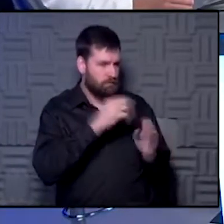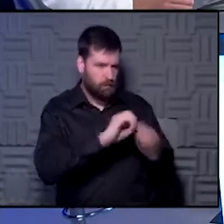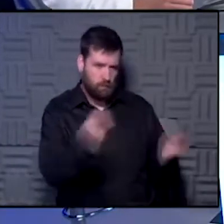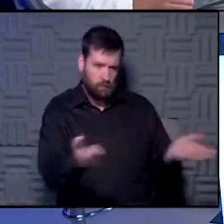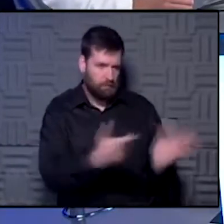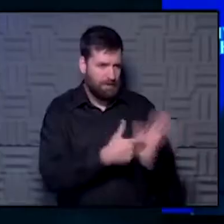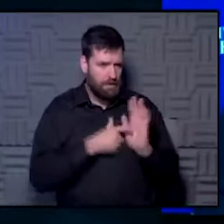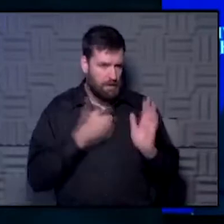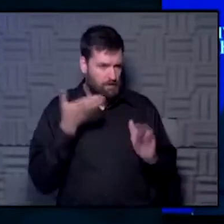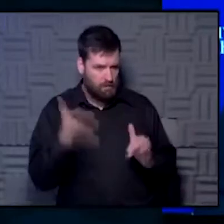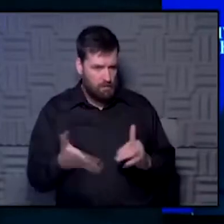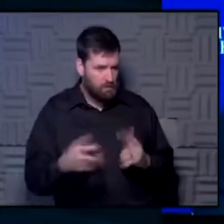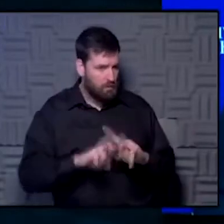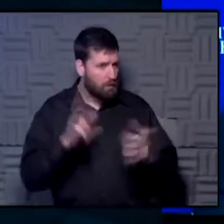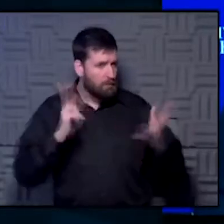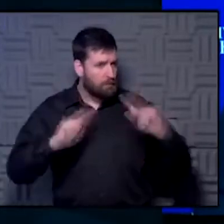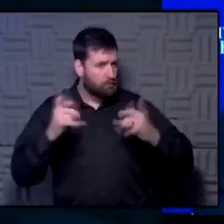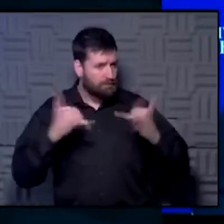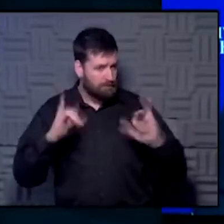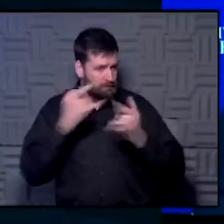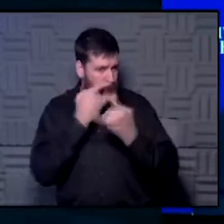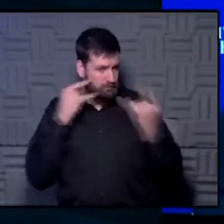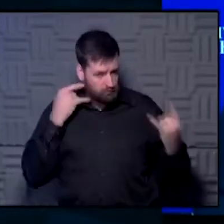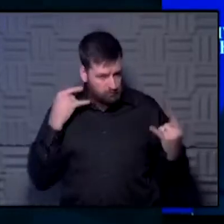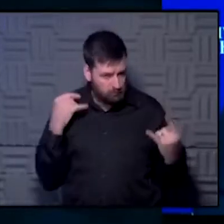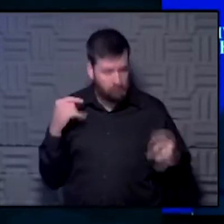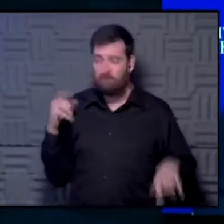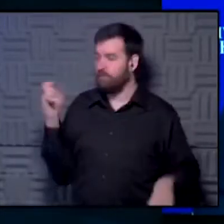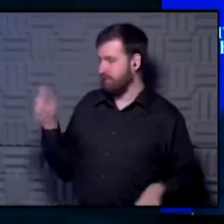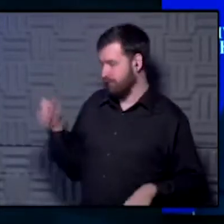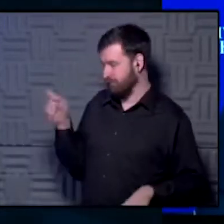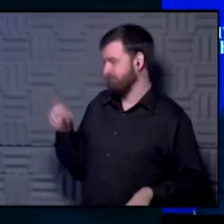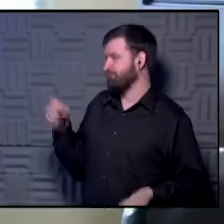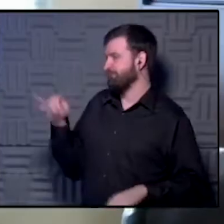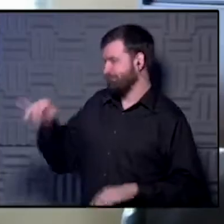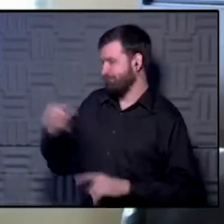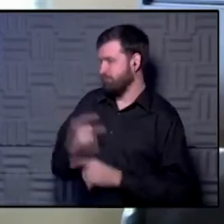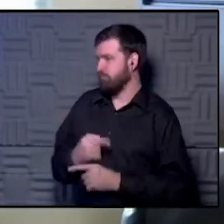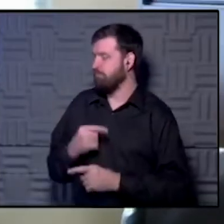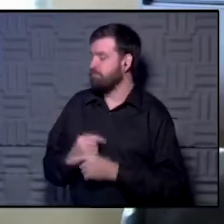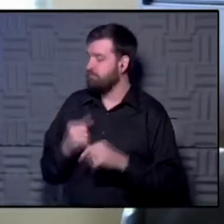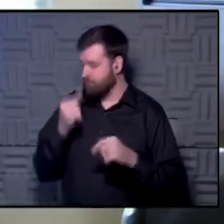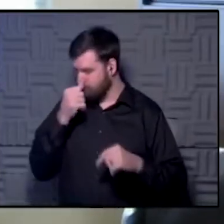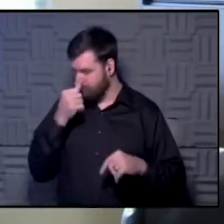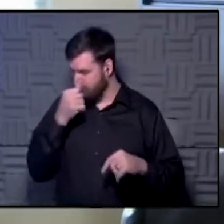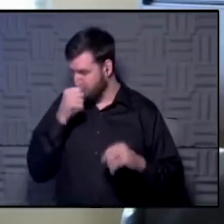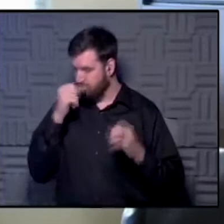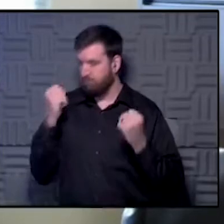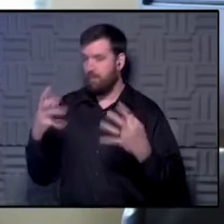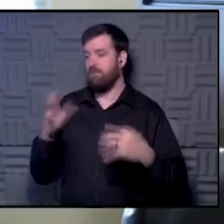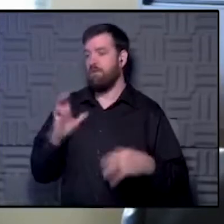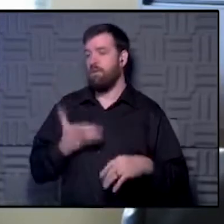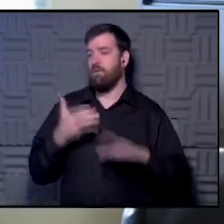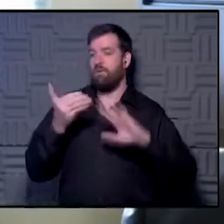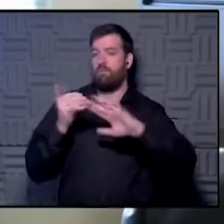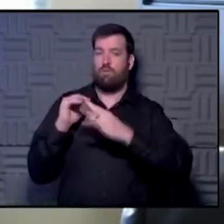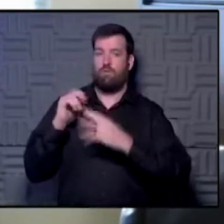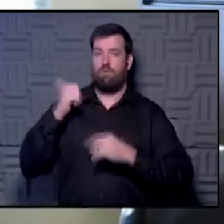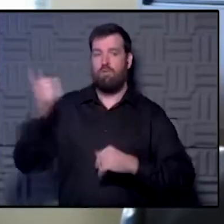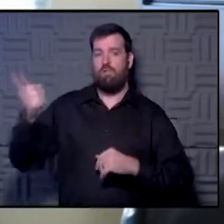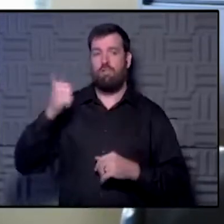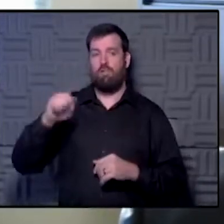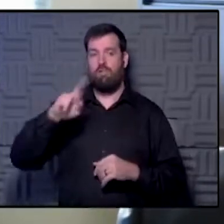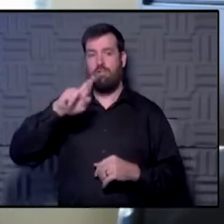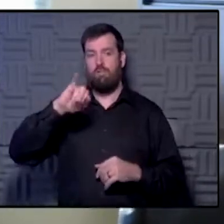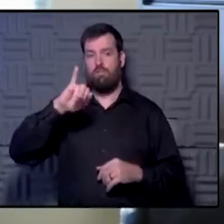wearing the masks. That's correct. Yeah, people are still wearing the masks. A lot of our community travels to Riley County, which